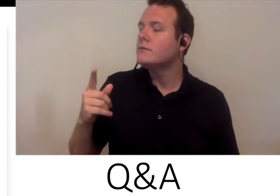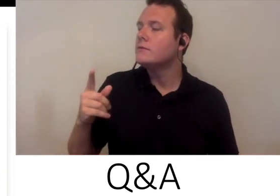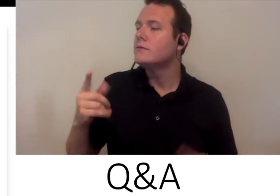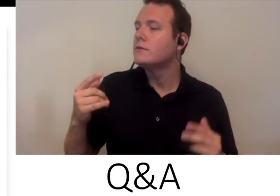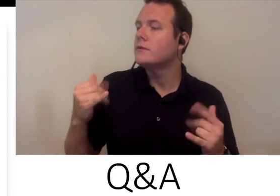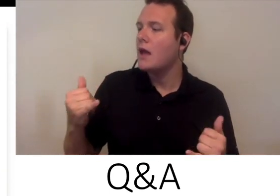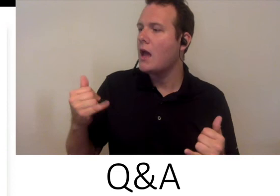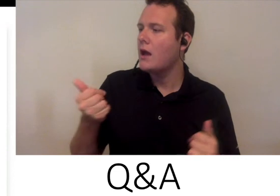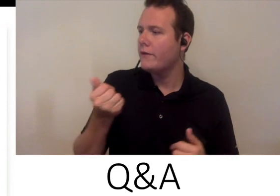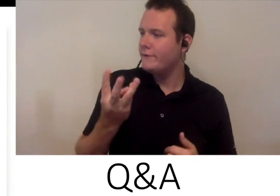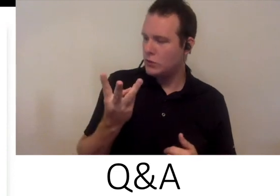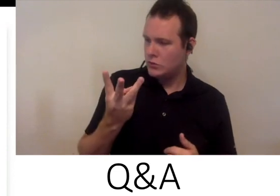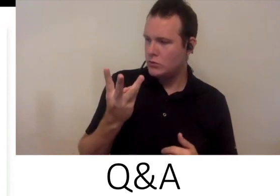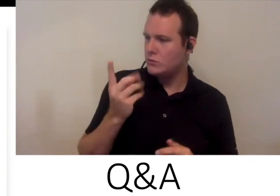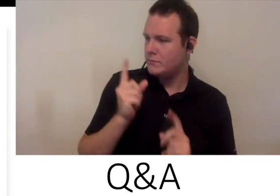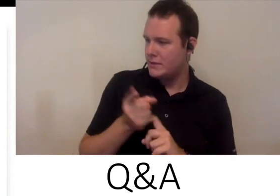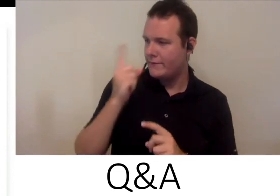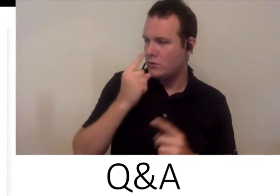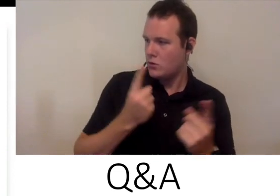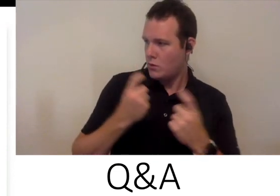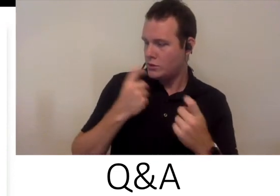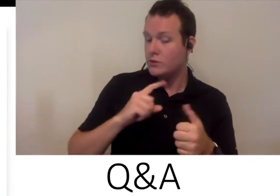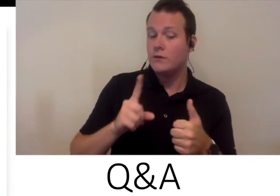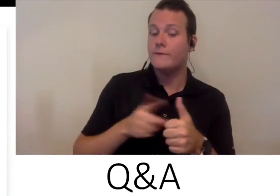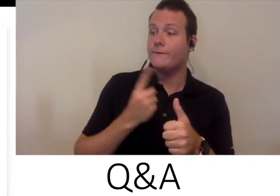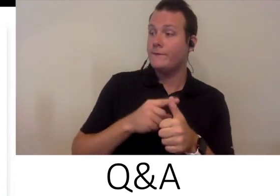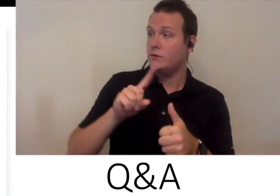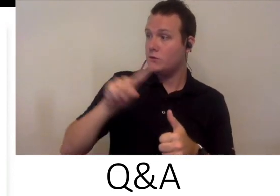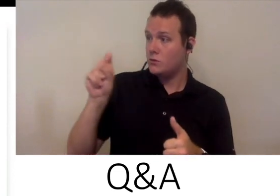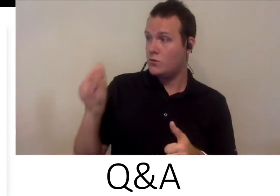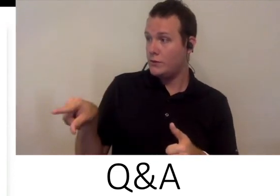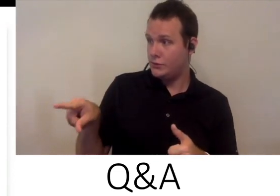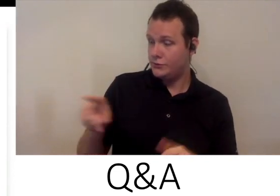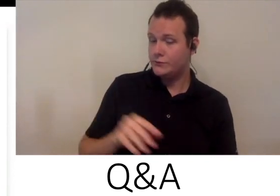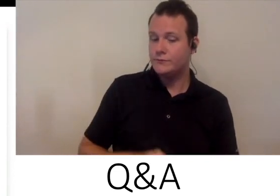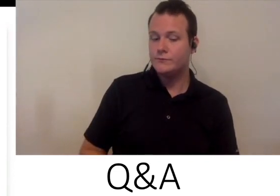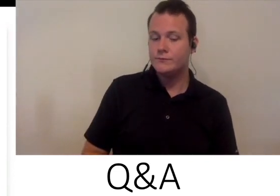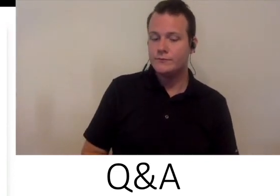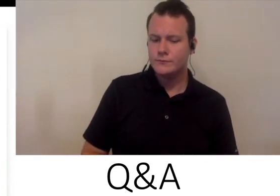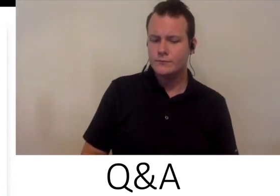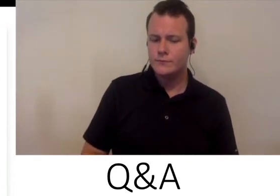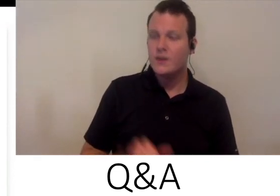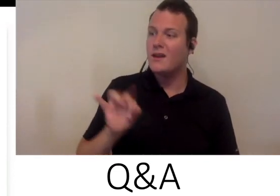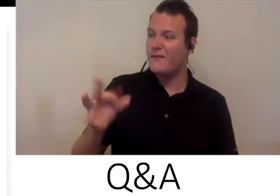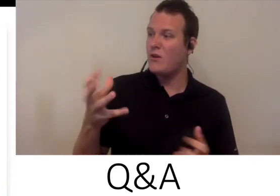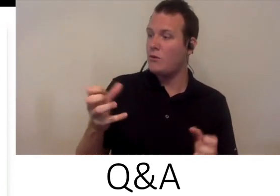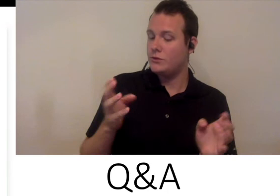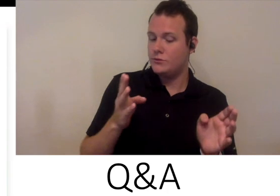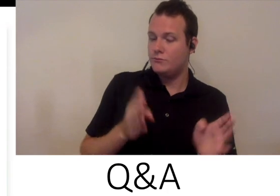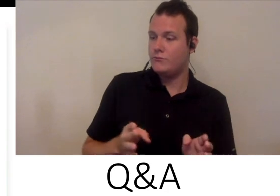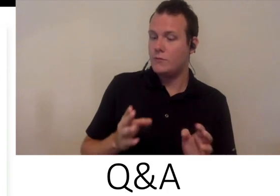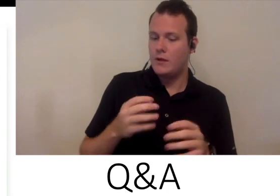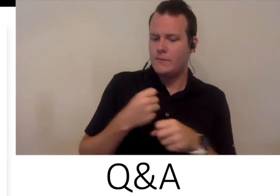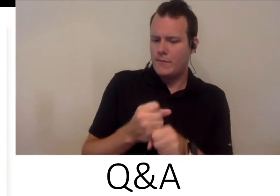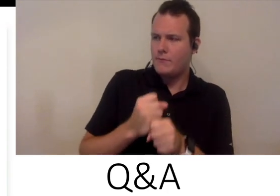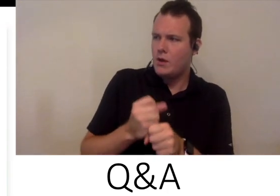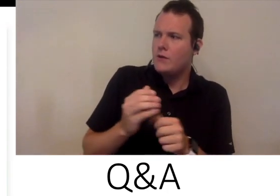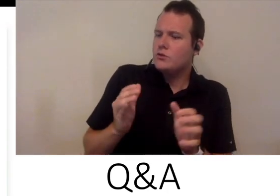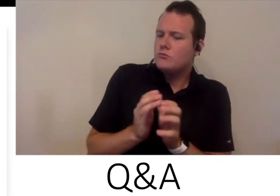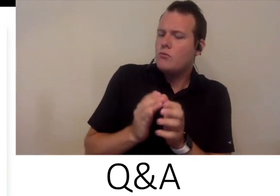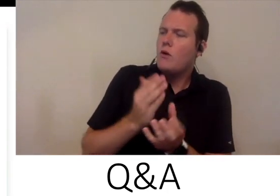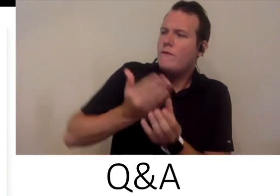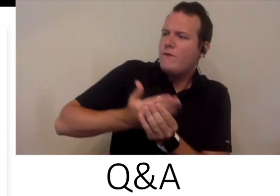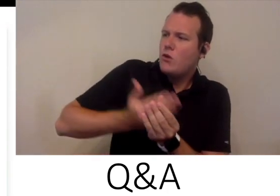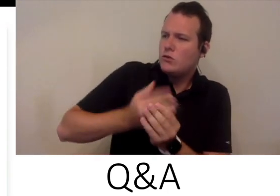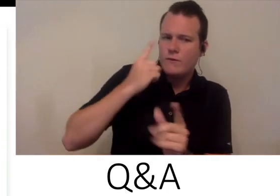questions. Let's see, the first question is, if I want to prepare a small folder for the physician, how much